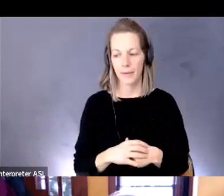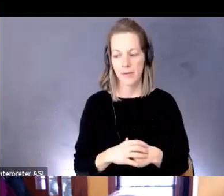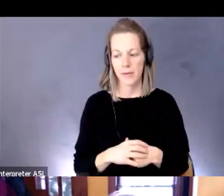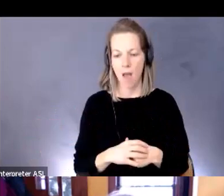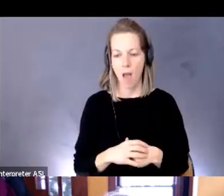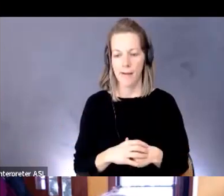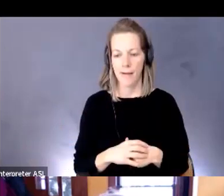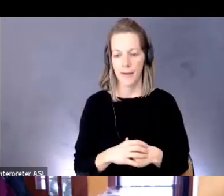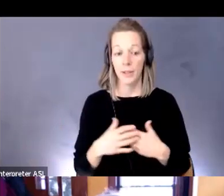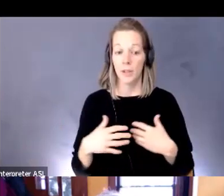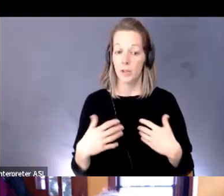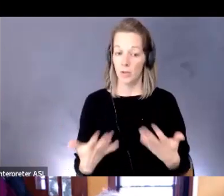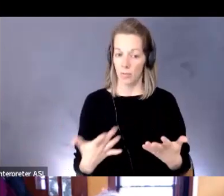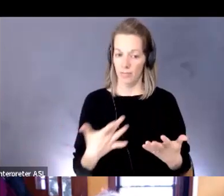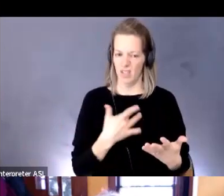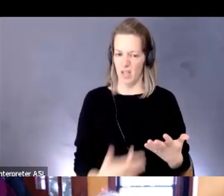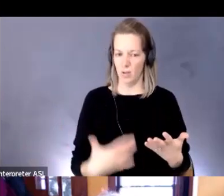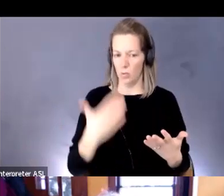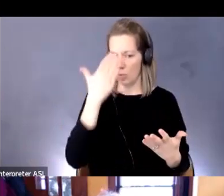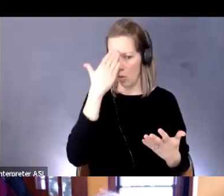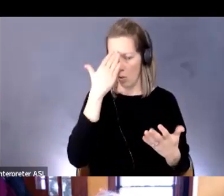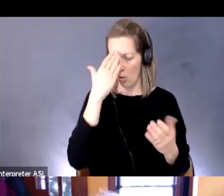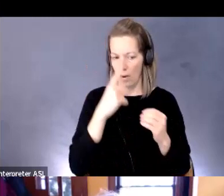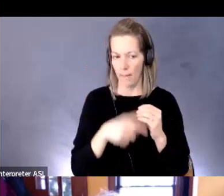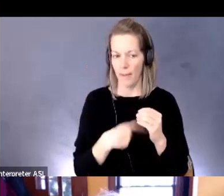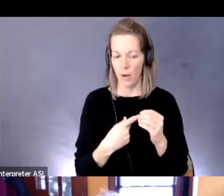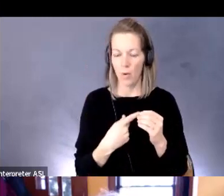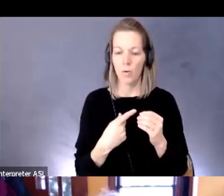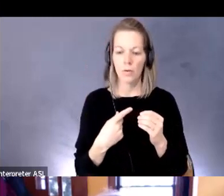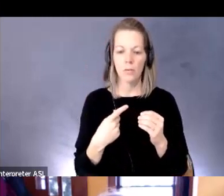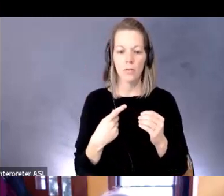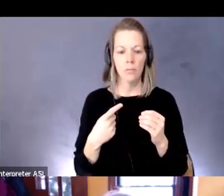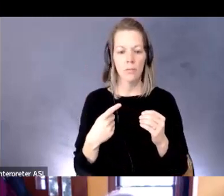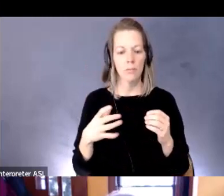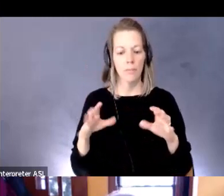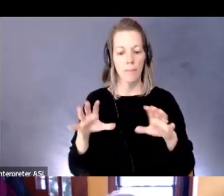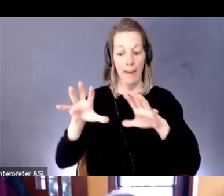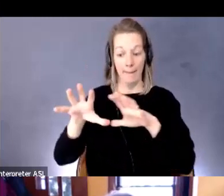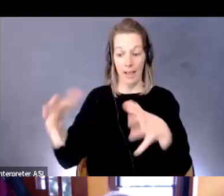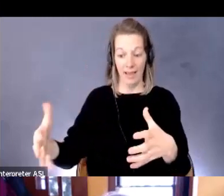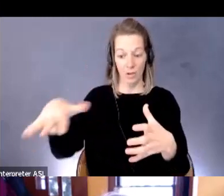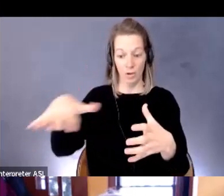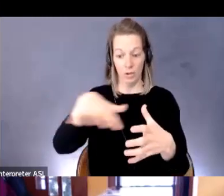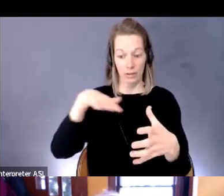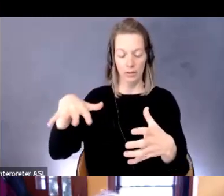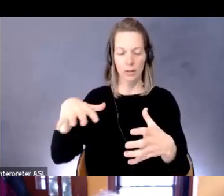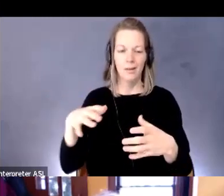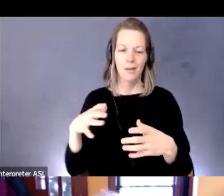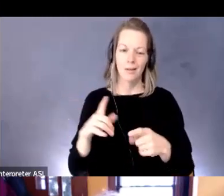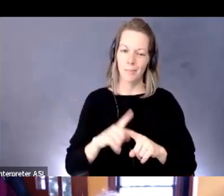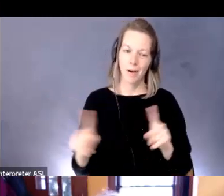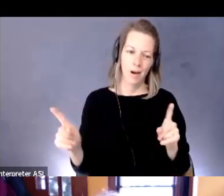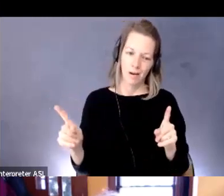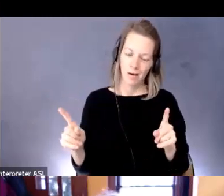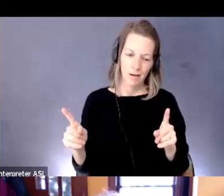groupings, we tend to know a little bit about our populations, but we have a very limited understanding